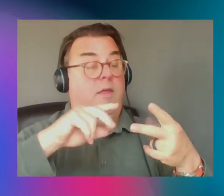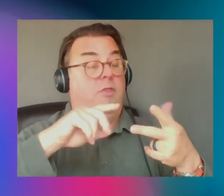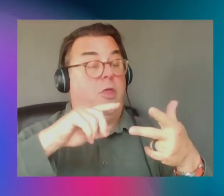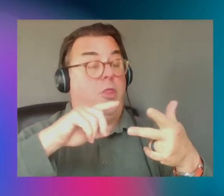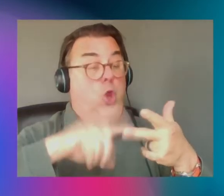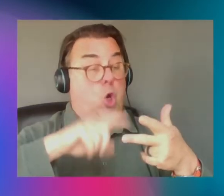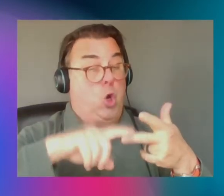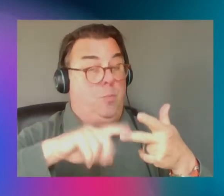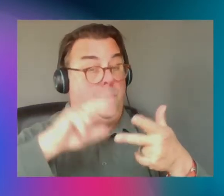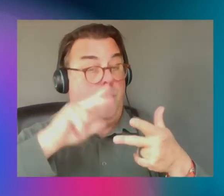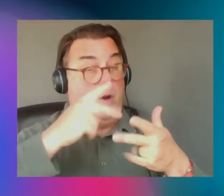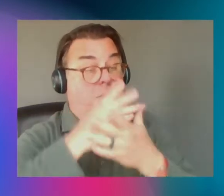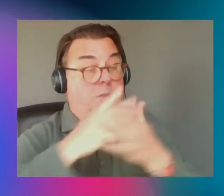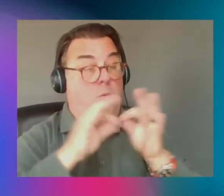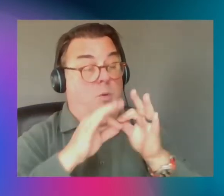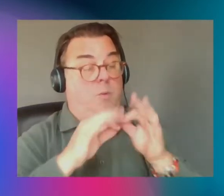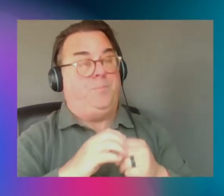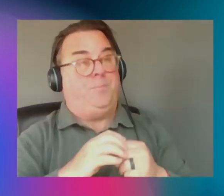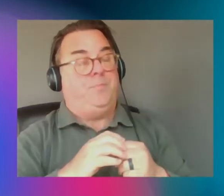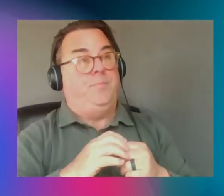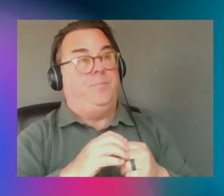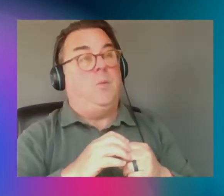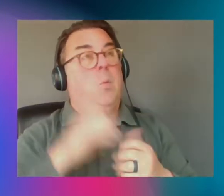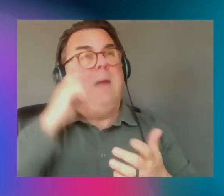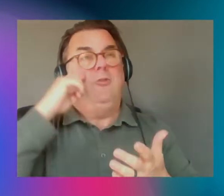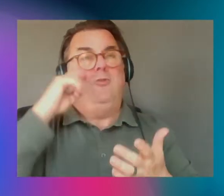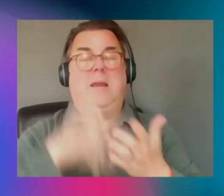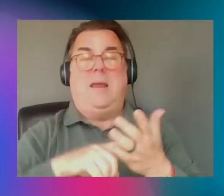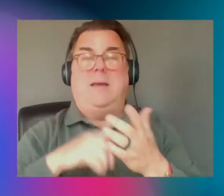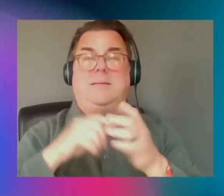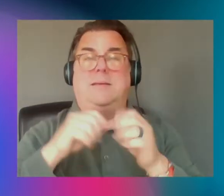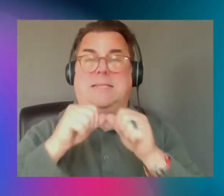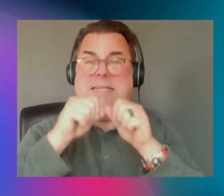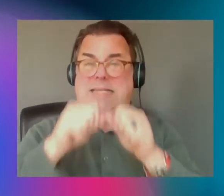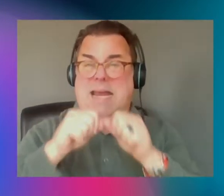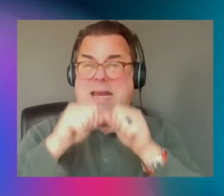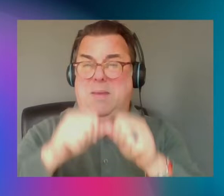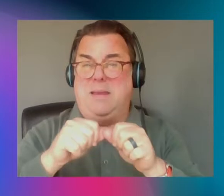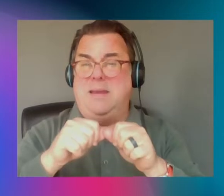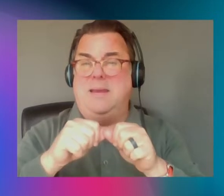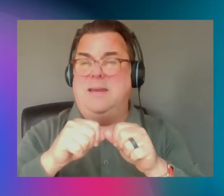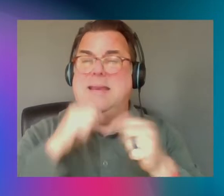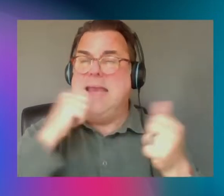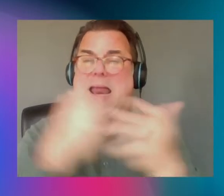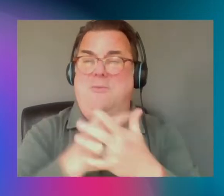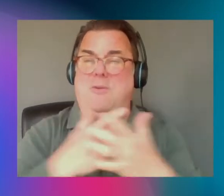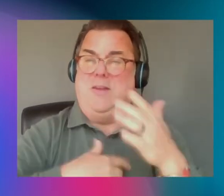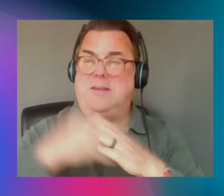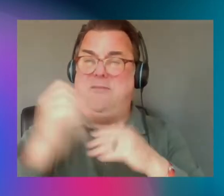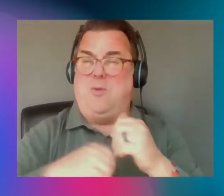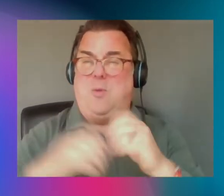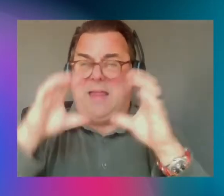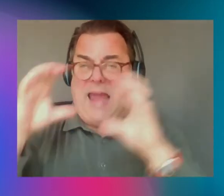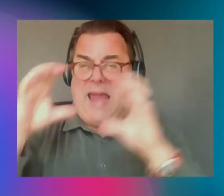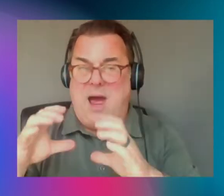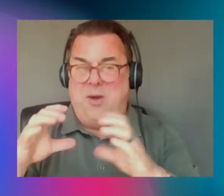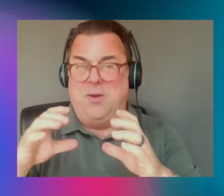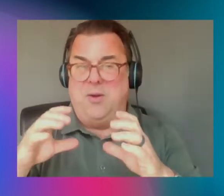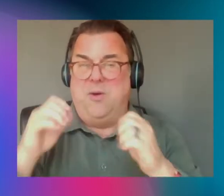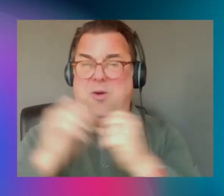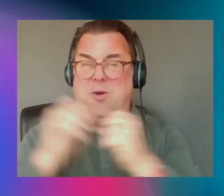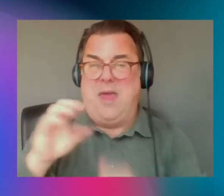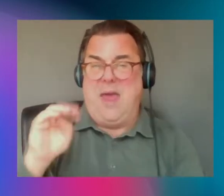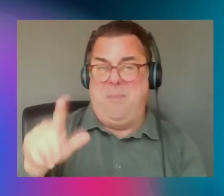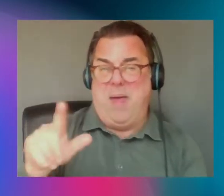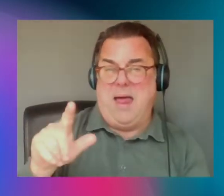is the recognition that honestly in sustainability, not everybody is fully comfortable with cloud. Or with ML, or with all this